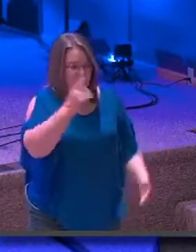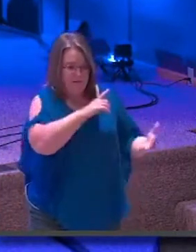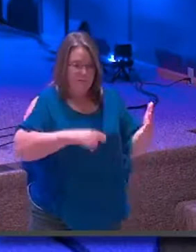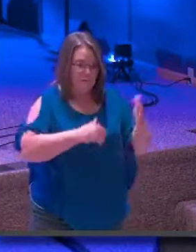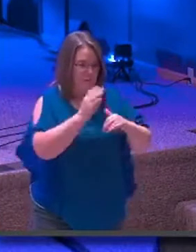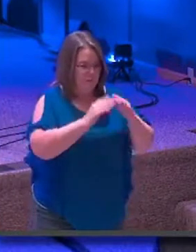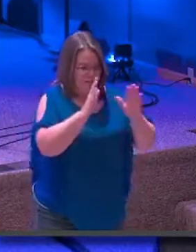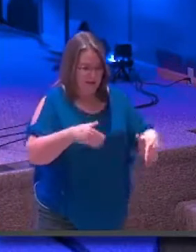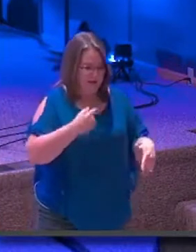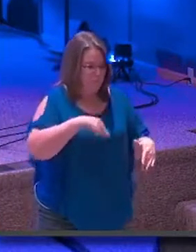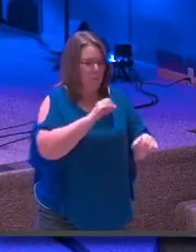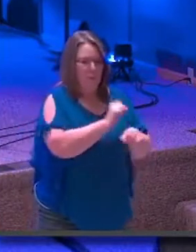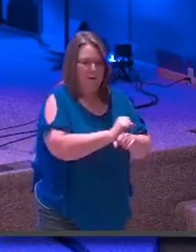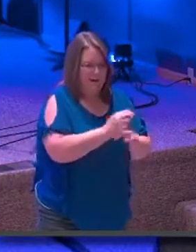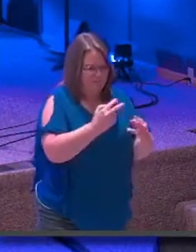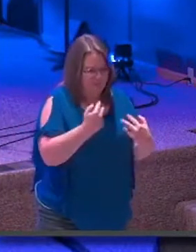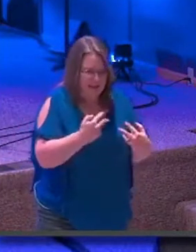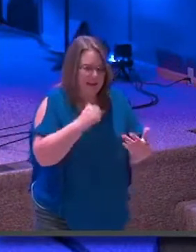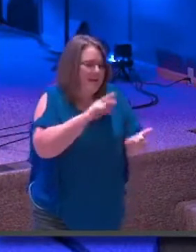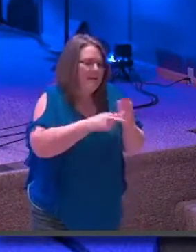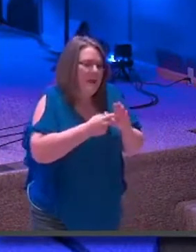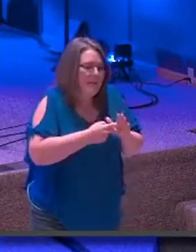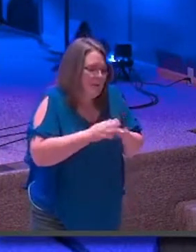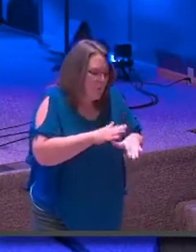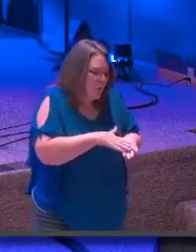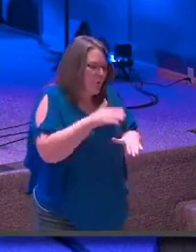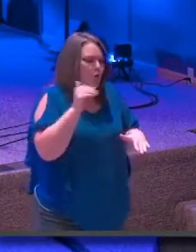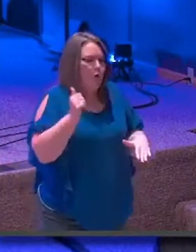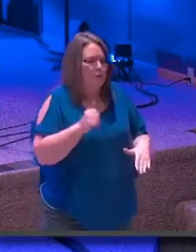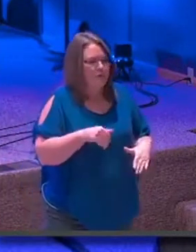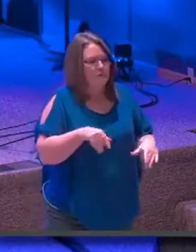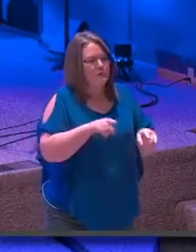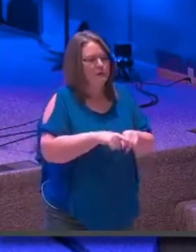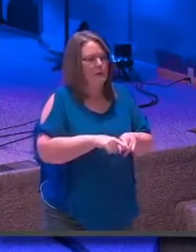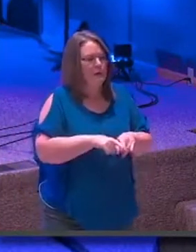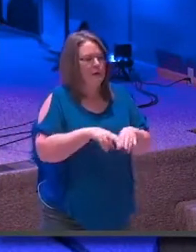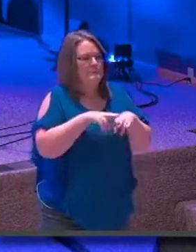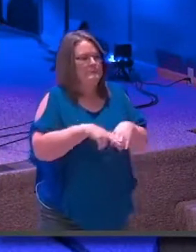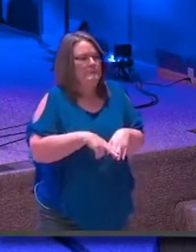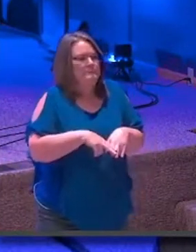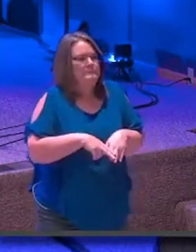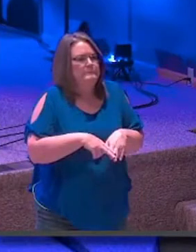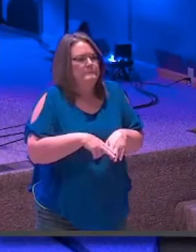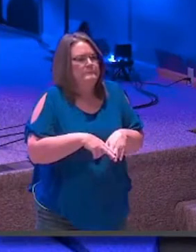vain. But that doesn't mean that we're called to passivity and just sit.